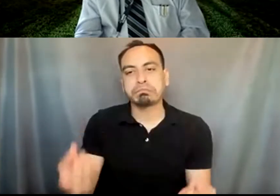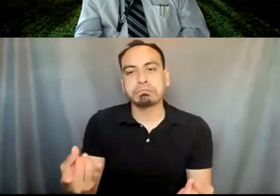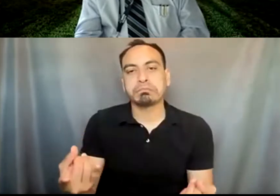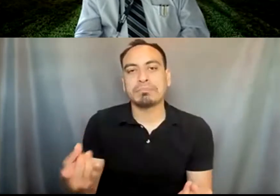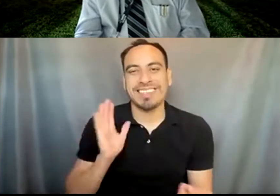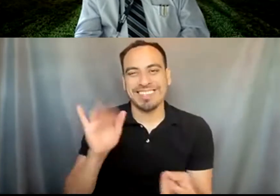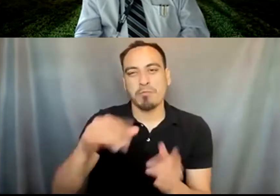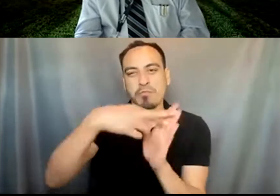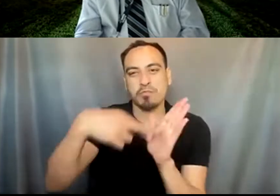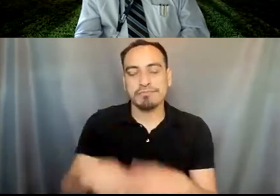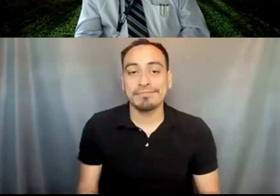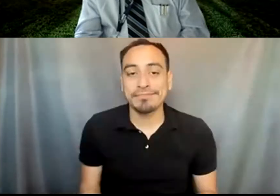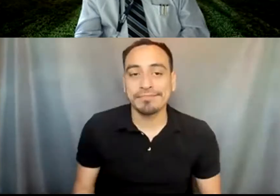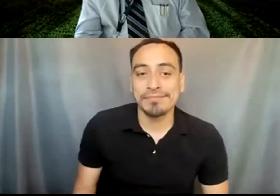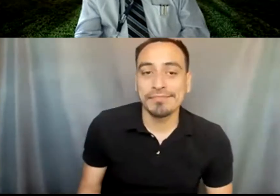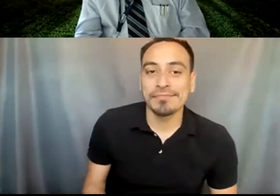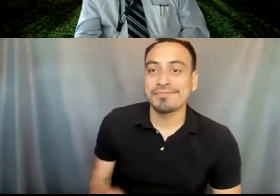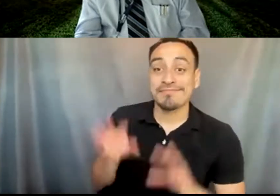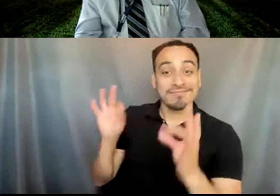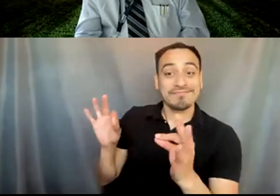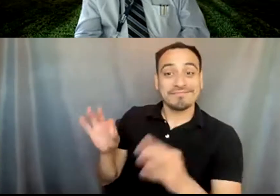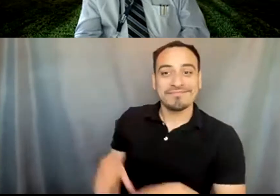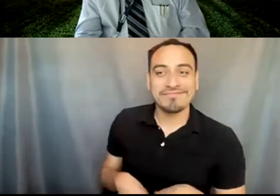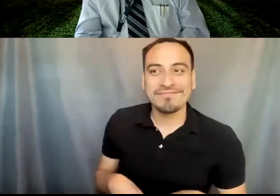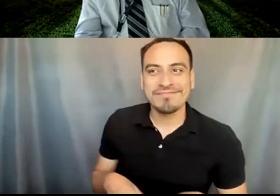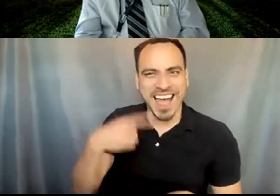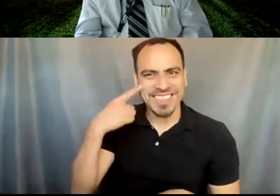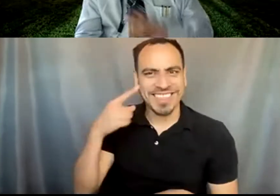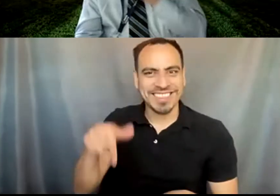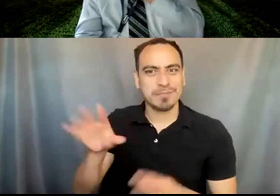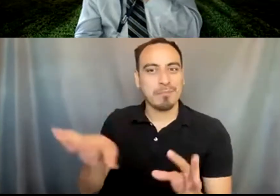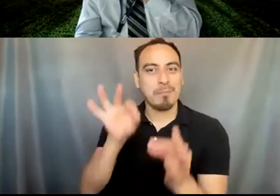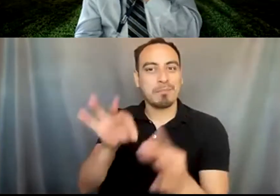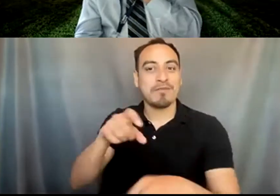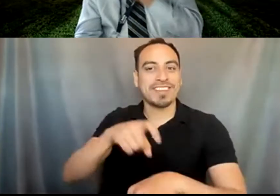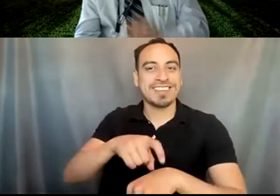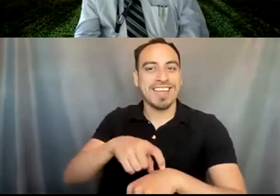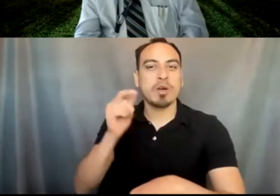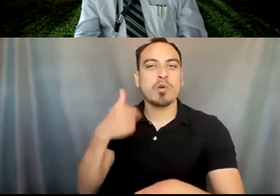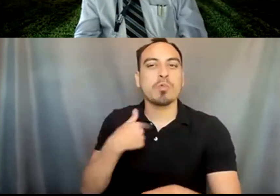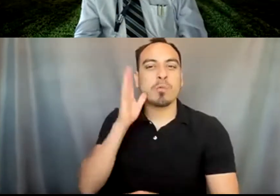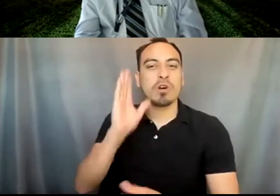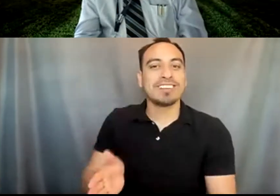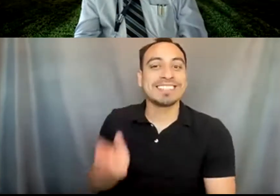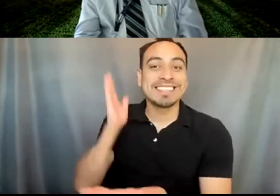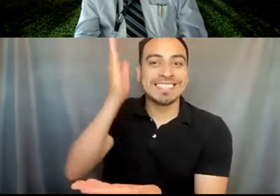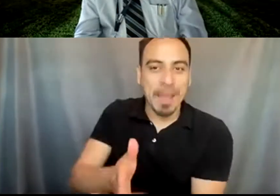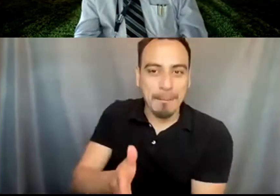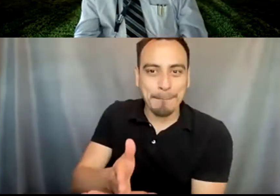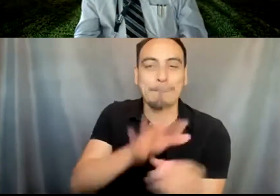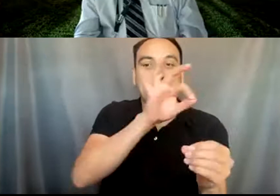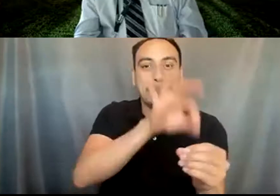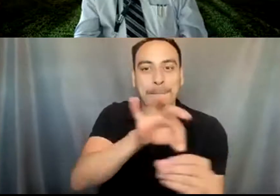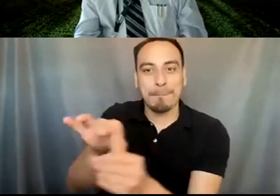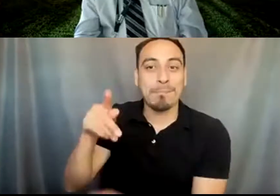Got it. Well, I think this is a great time to end the poll. We're still continuing with the community conversation. I'm